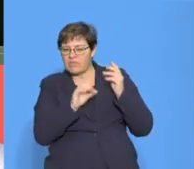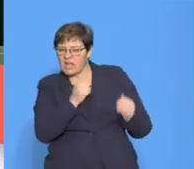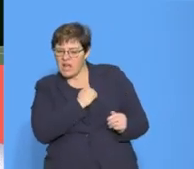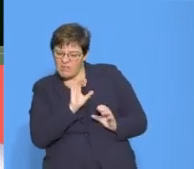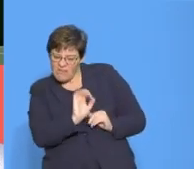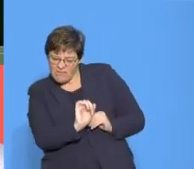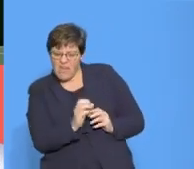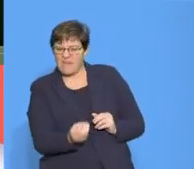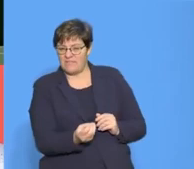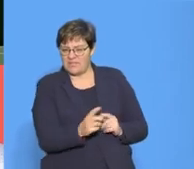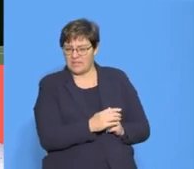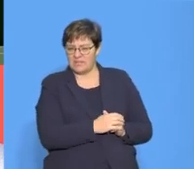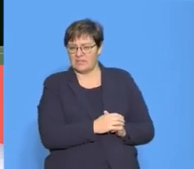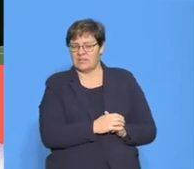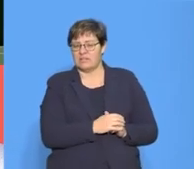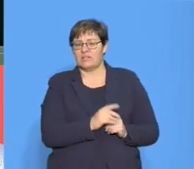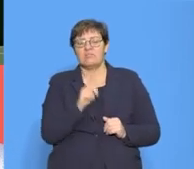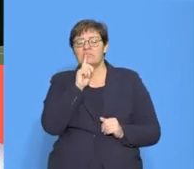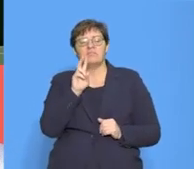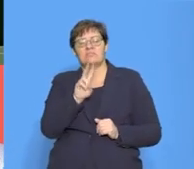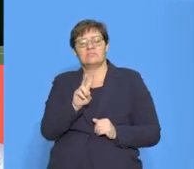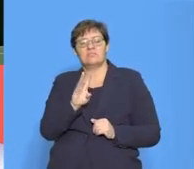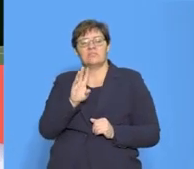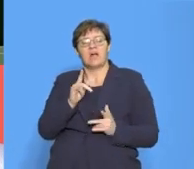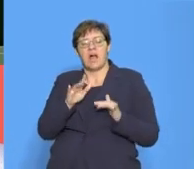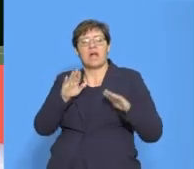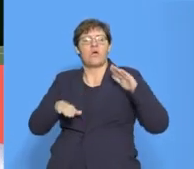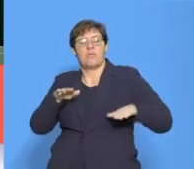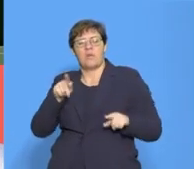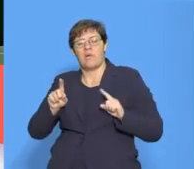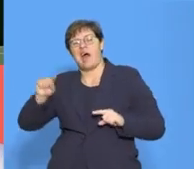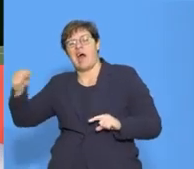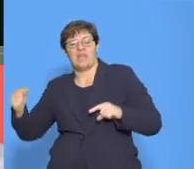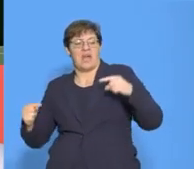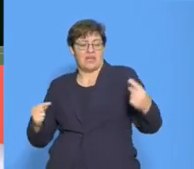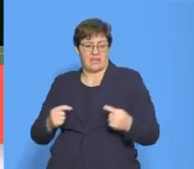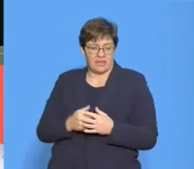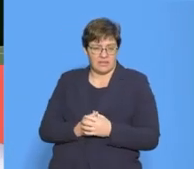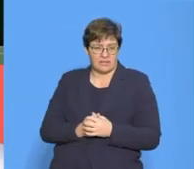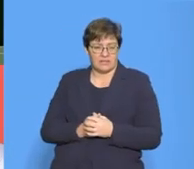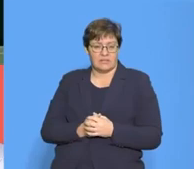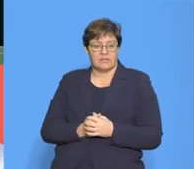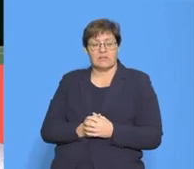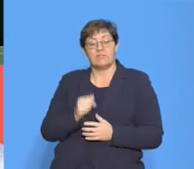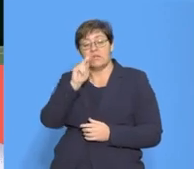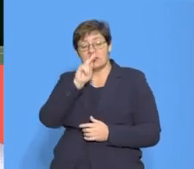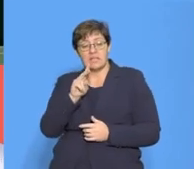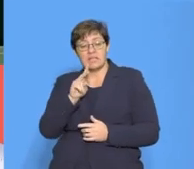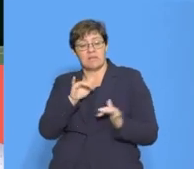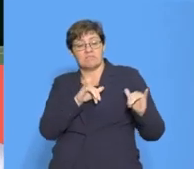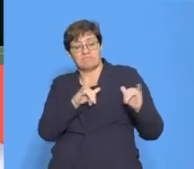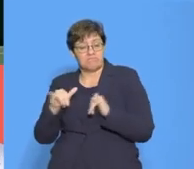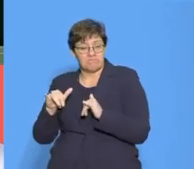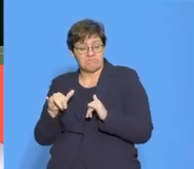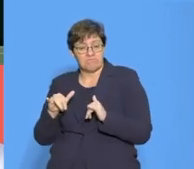what characteristics they have and then see what characteristics they have in common with other organisms. And when we see